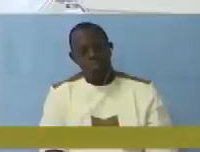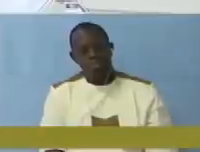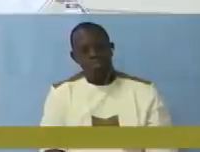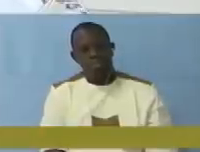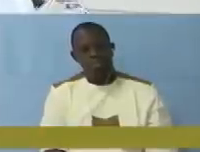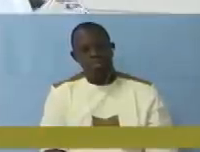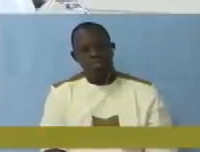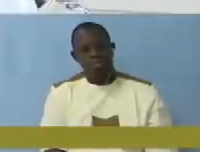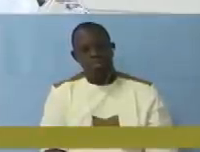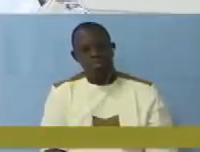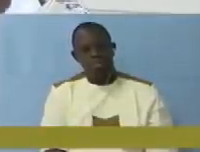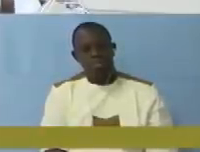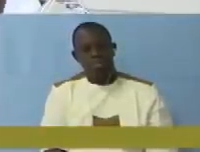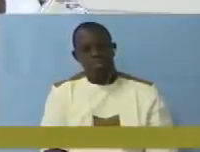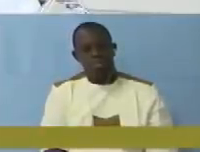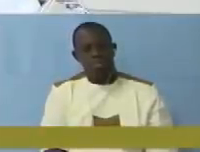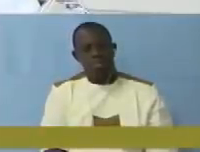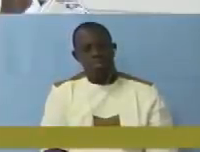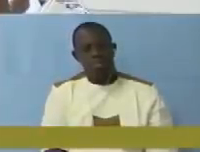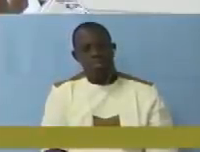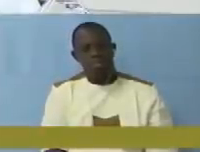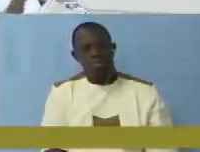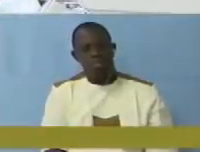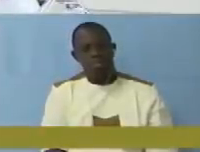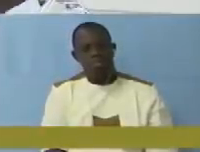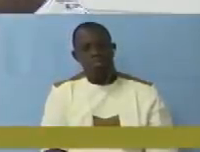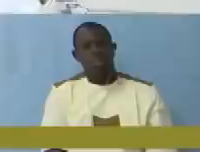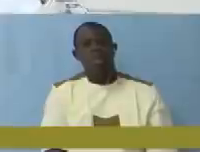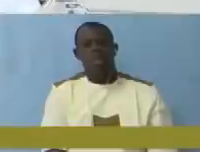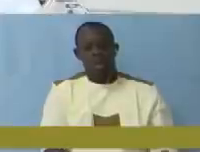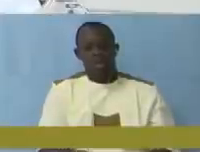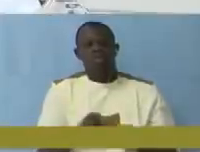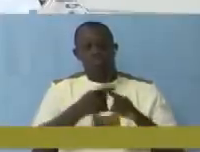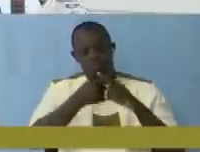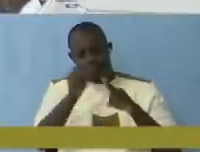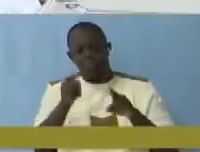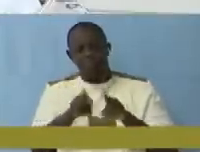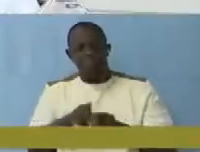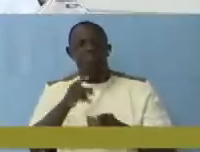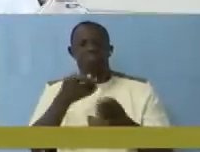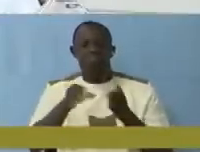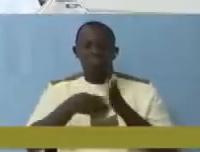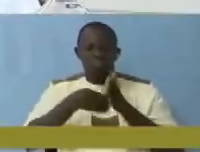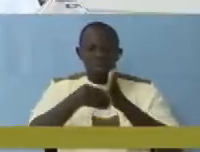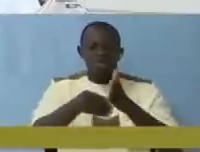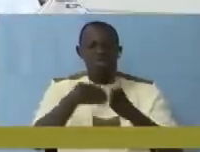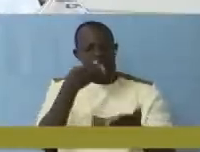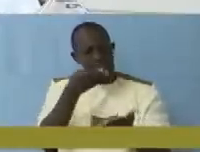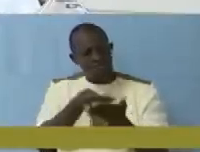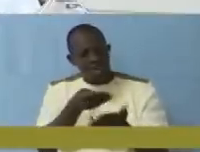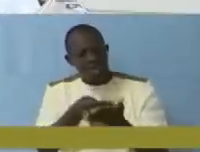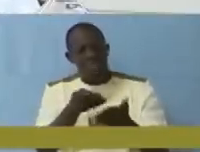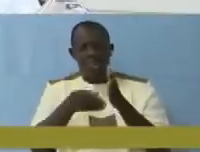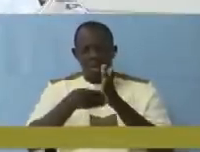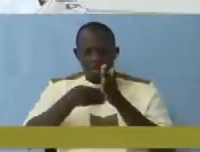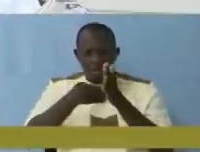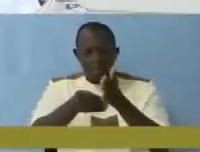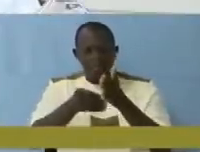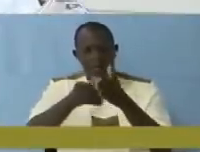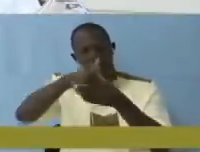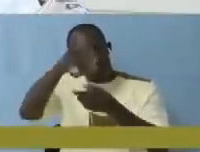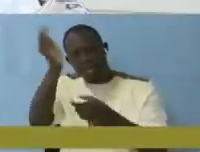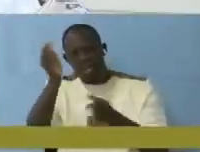fond. Those directors is the director of internal, director of external, director of finance, the DG.